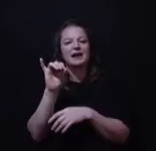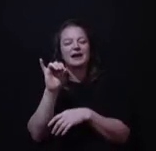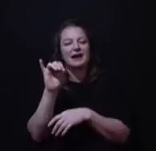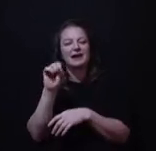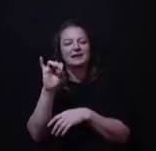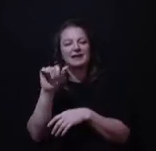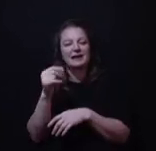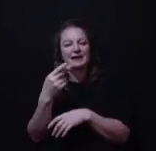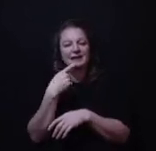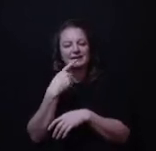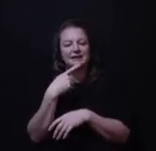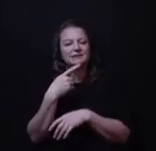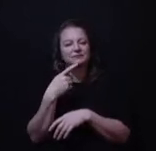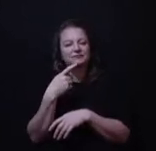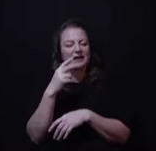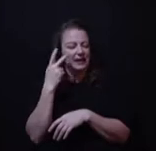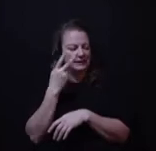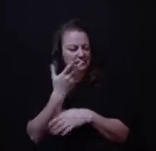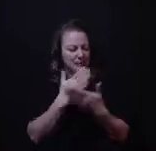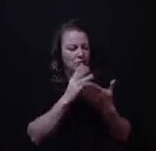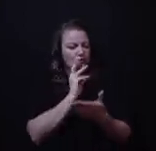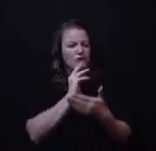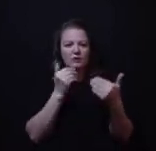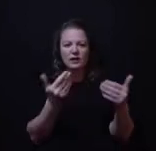prohibits me from being baptized? And Philip said,